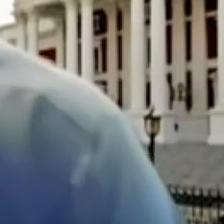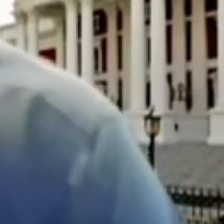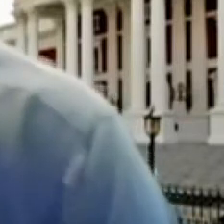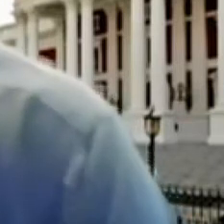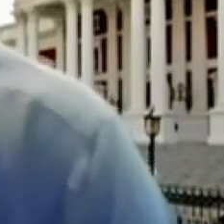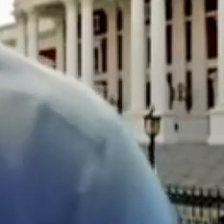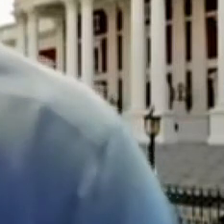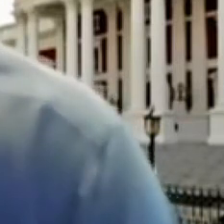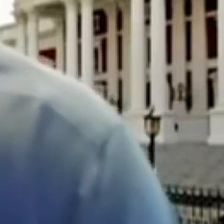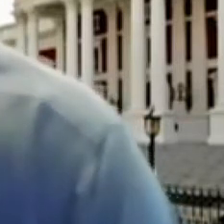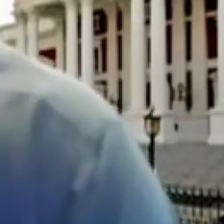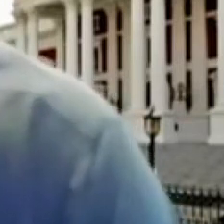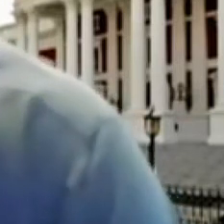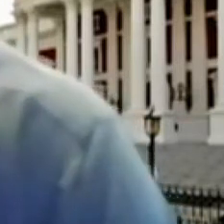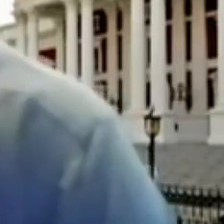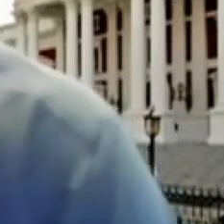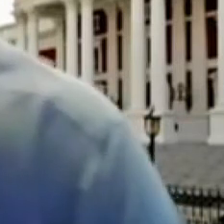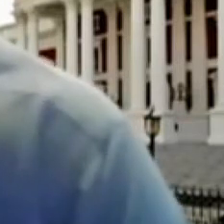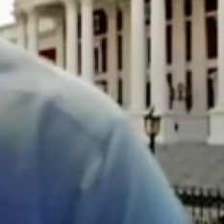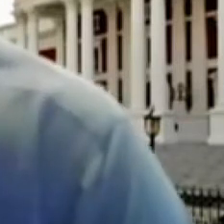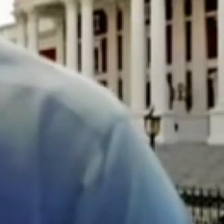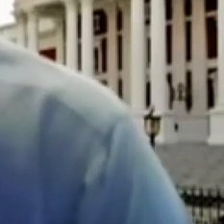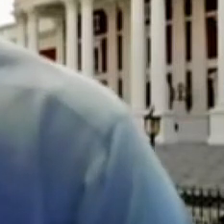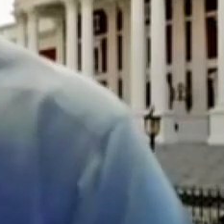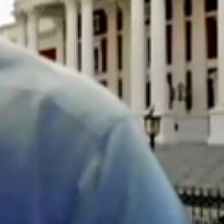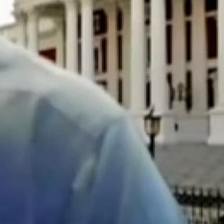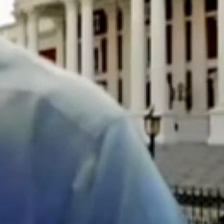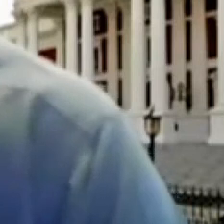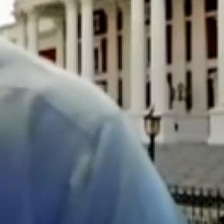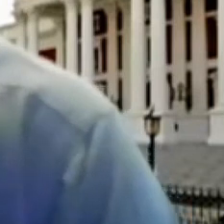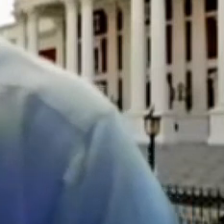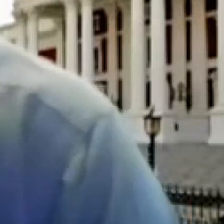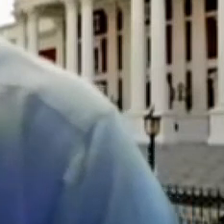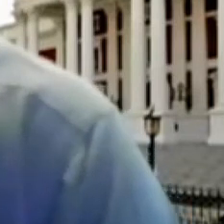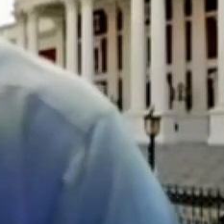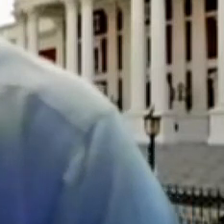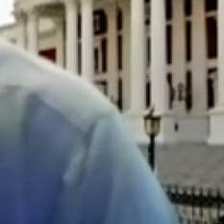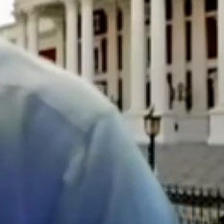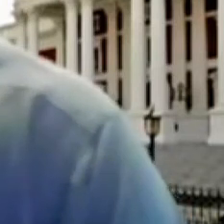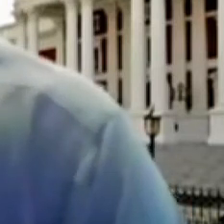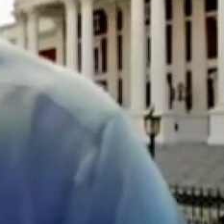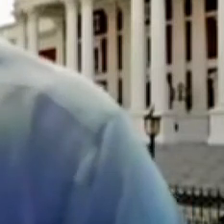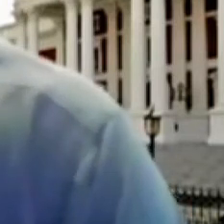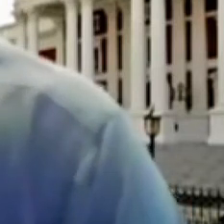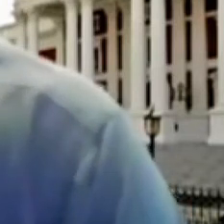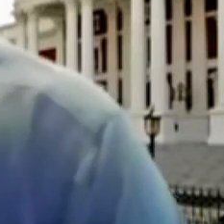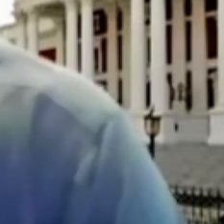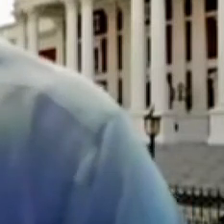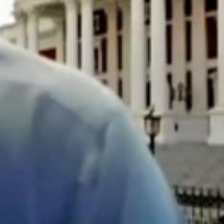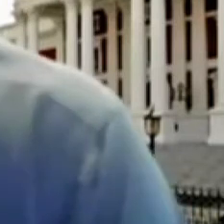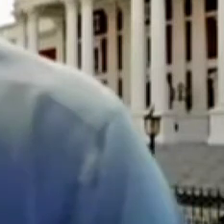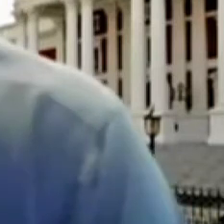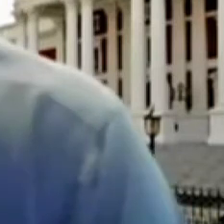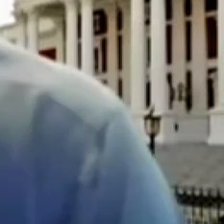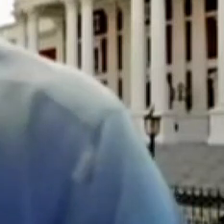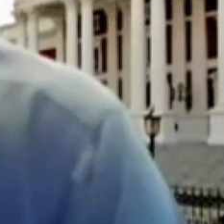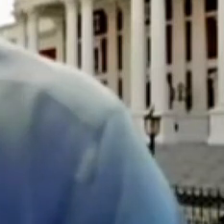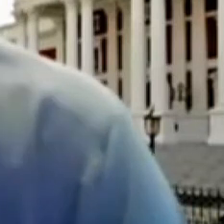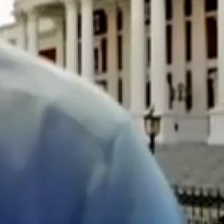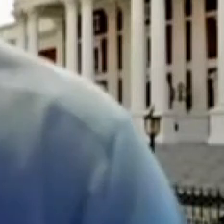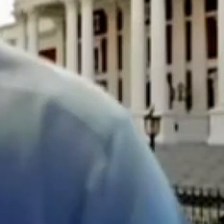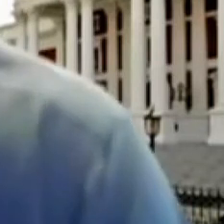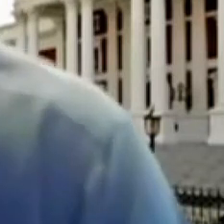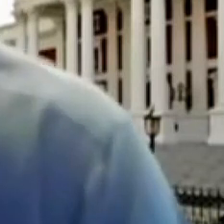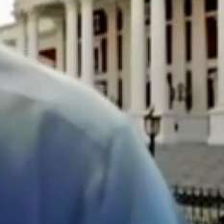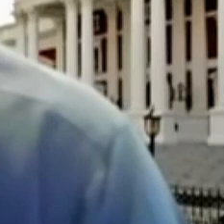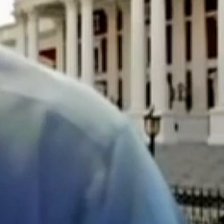of we will co-manage projects and we will have stern conversations with Public Works. What will